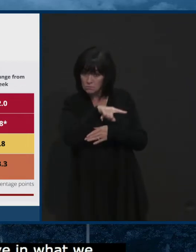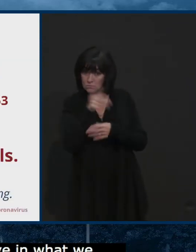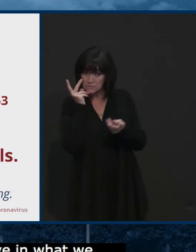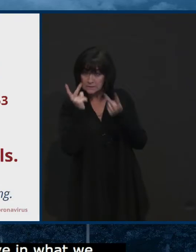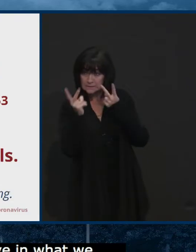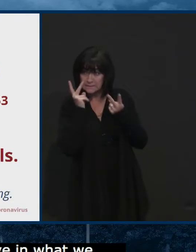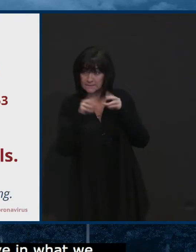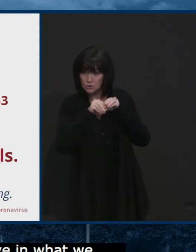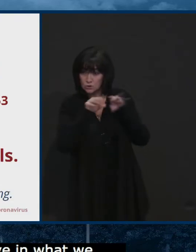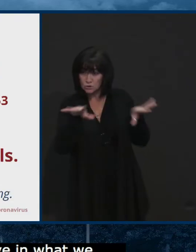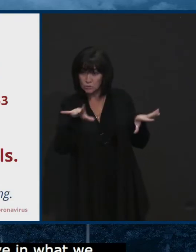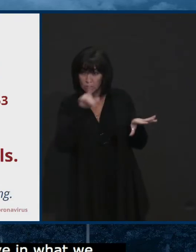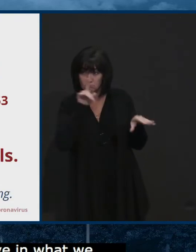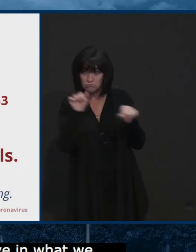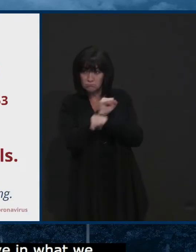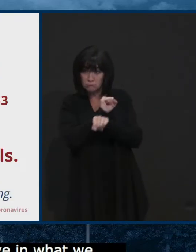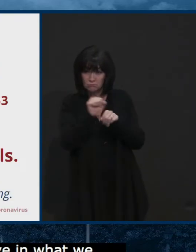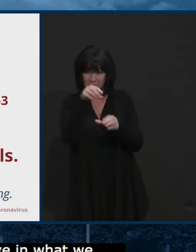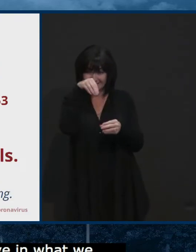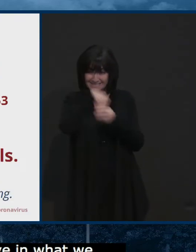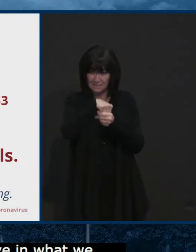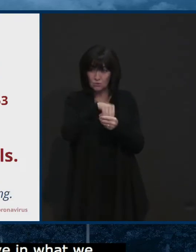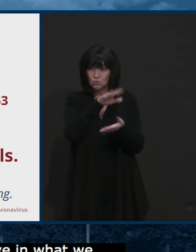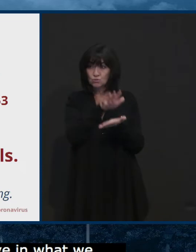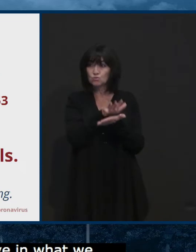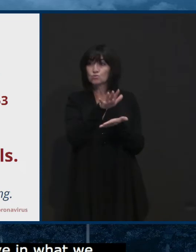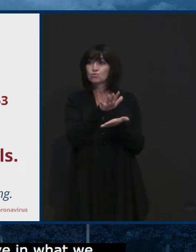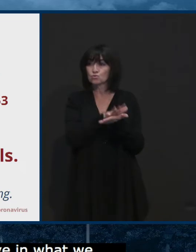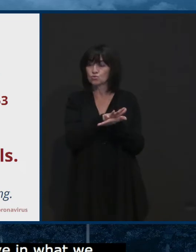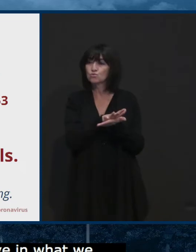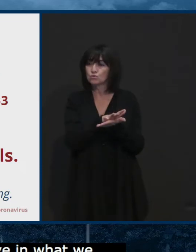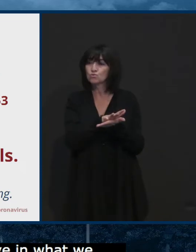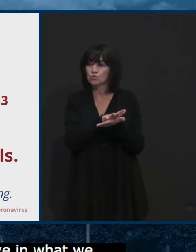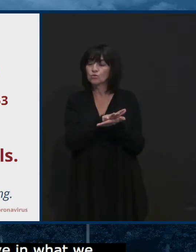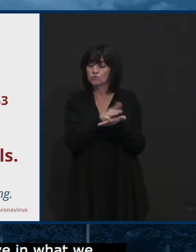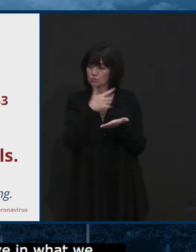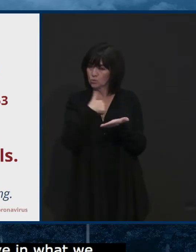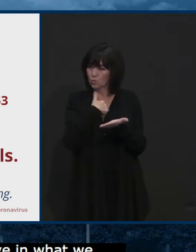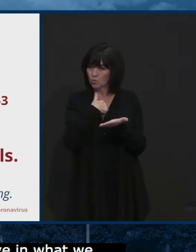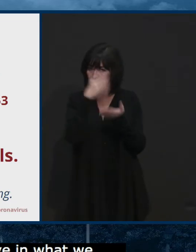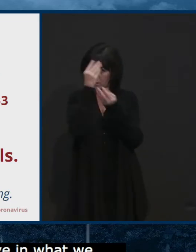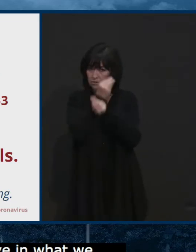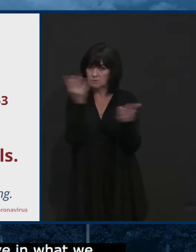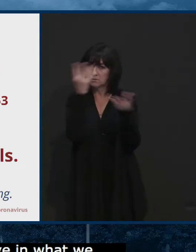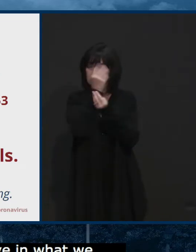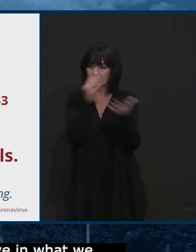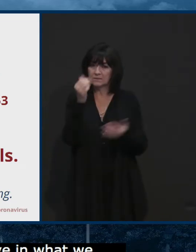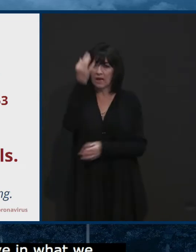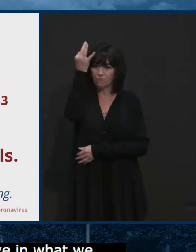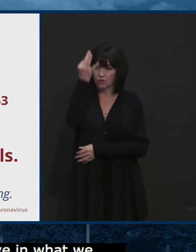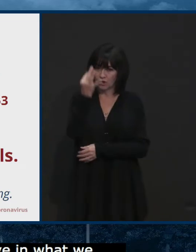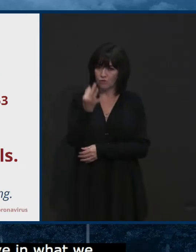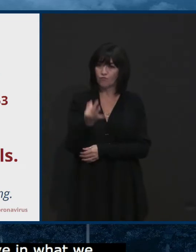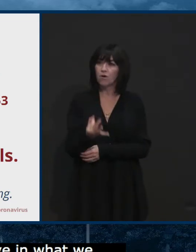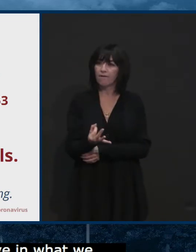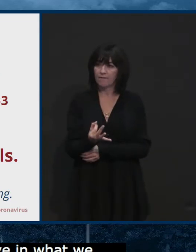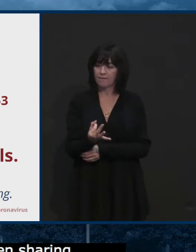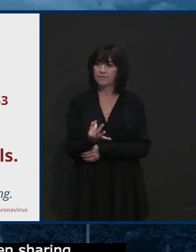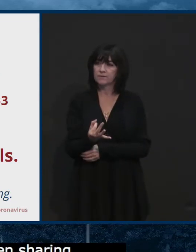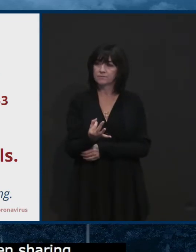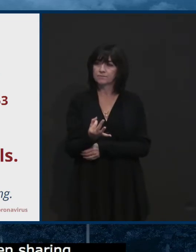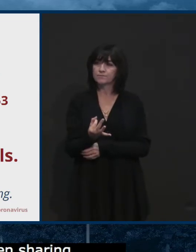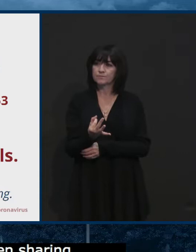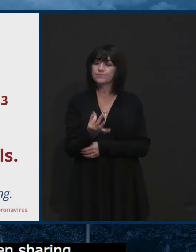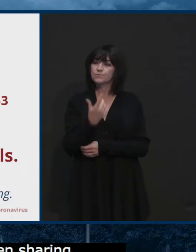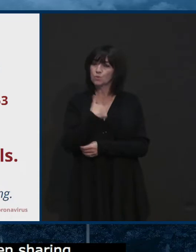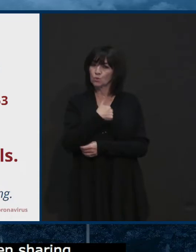on the next slide, as we have been sharing on every Friday in our press releases, we